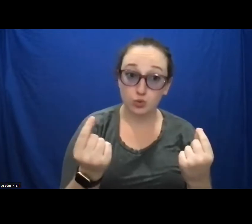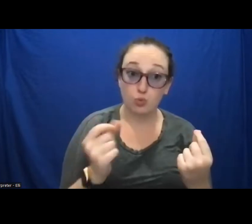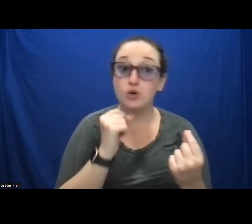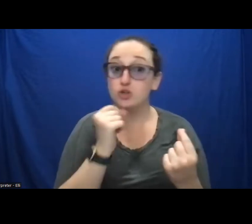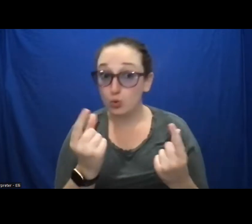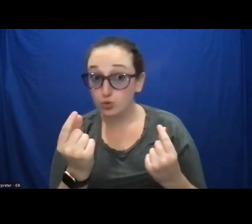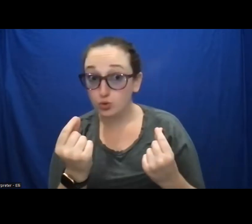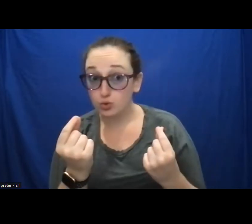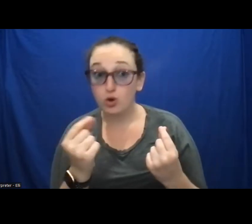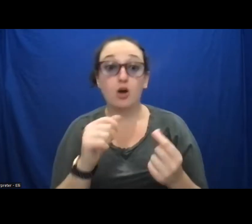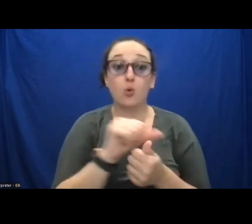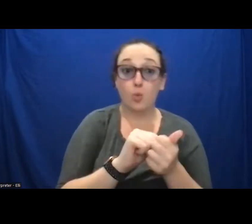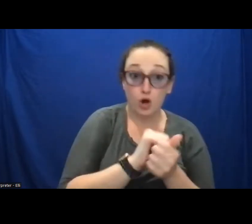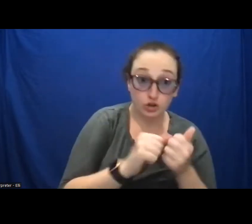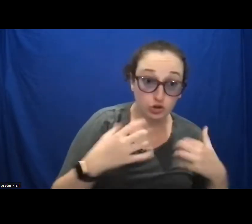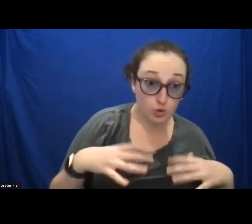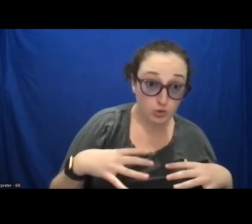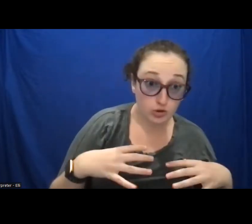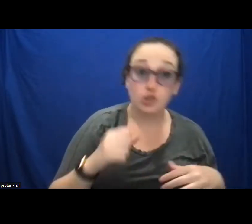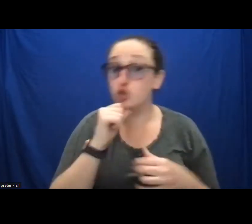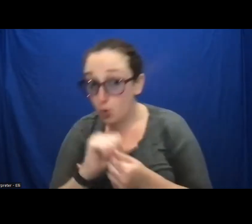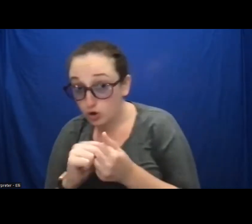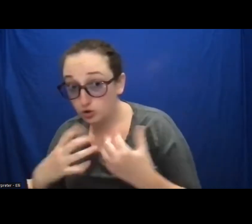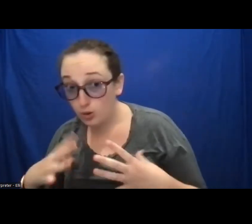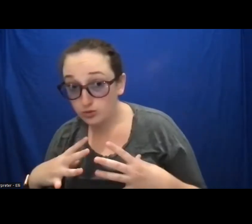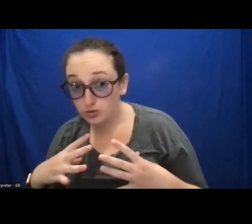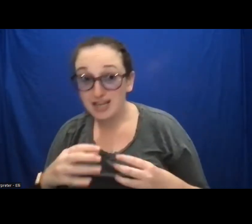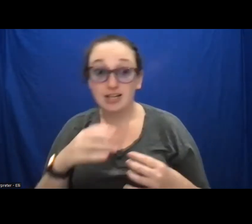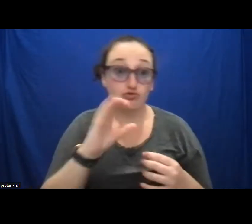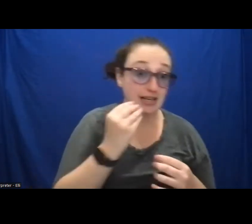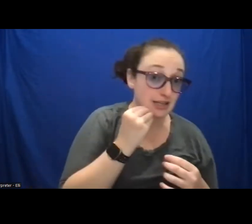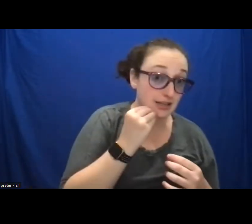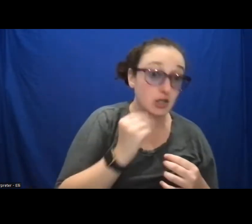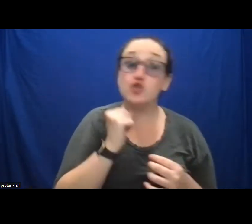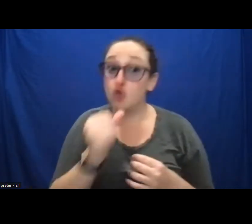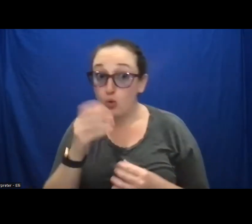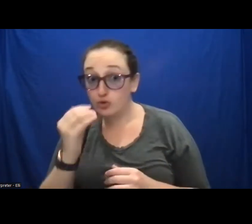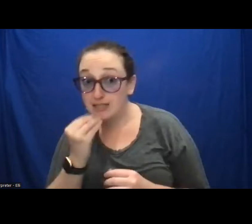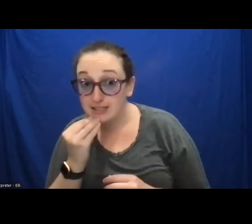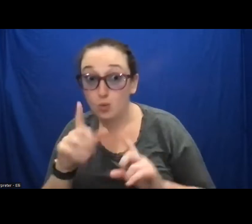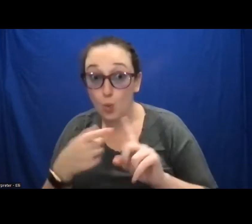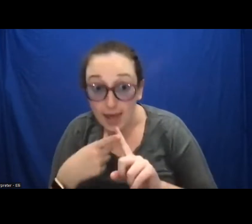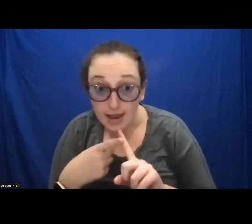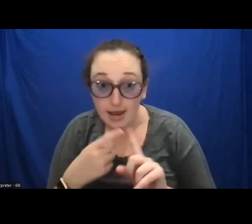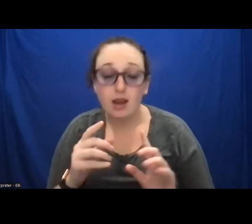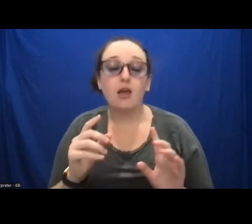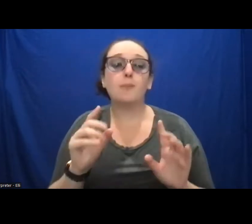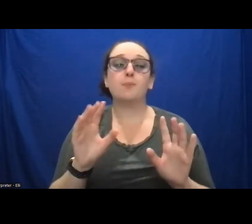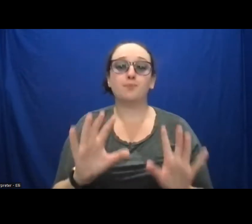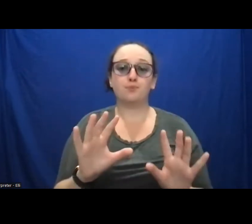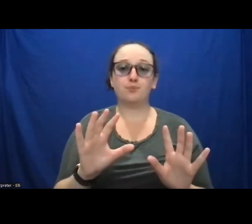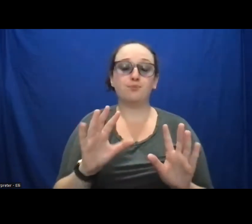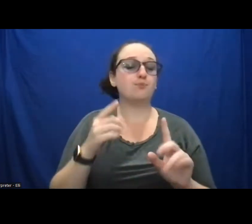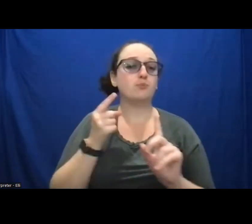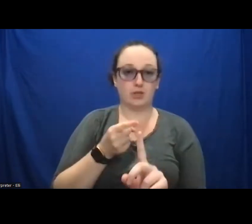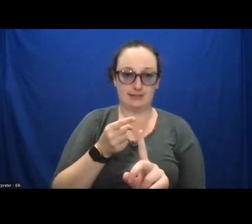what to wash, what not to wash, when to eat and drink, and when it's not okay to eat and drink. But ultimately,